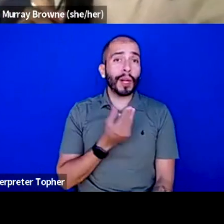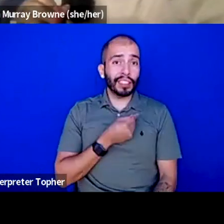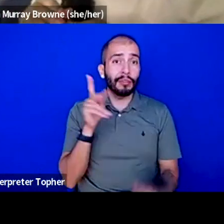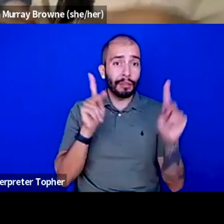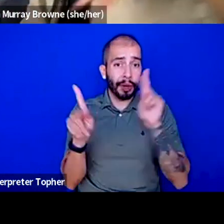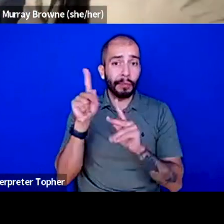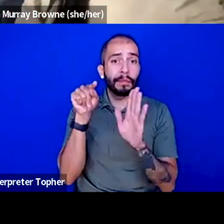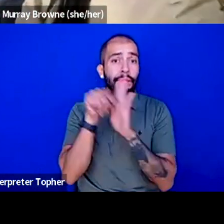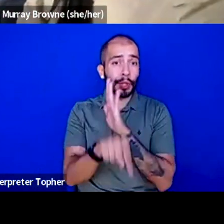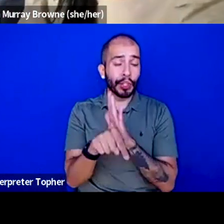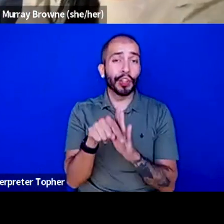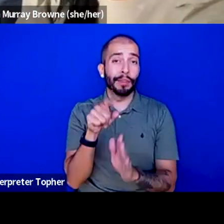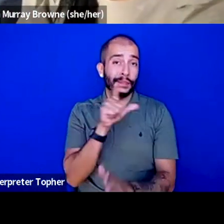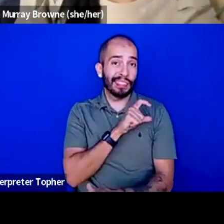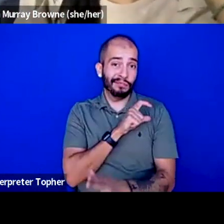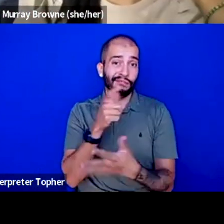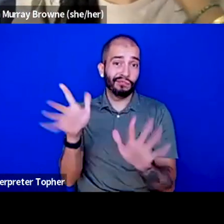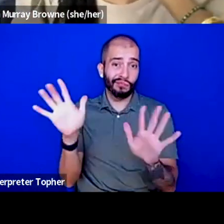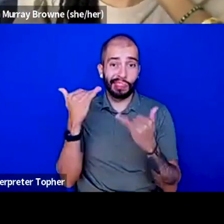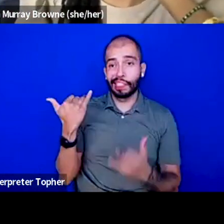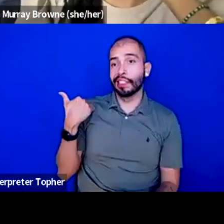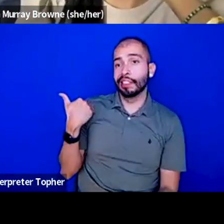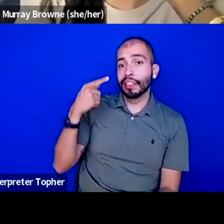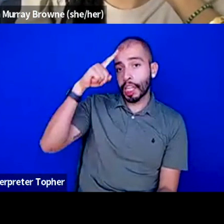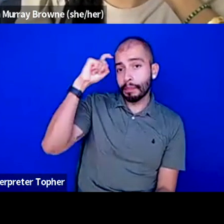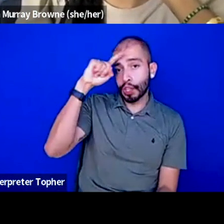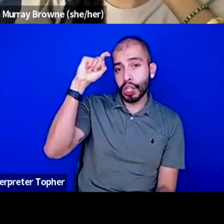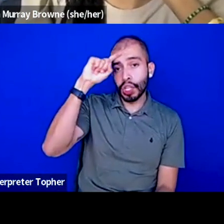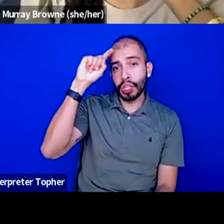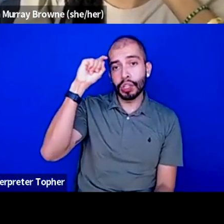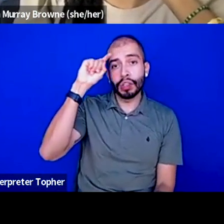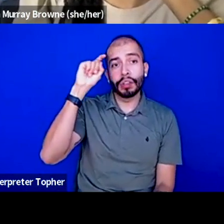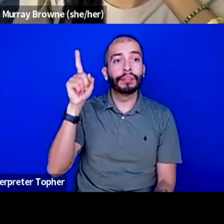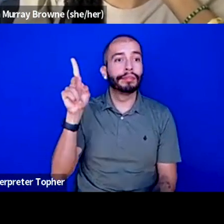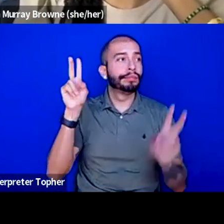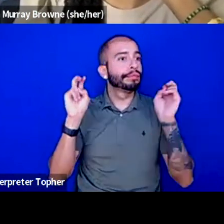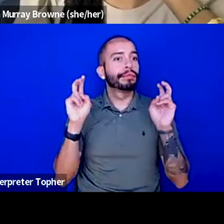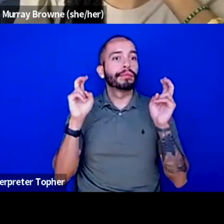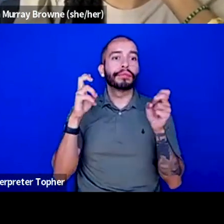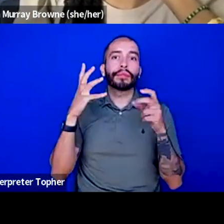in the midst of so-called mental health crises, Maddie Hoffman and Aaron Lynch.